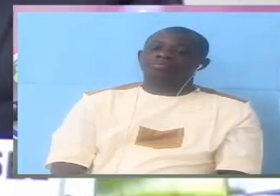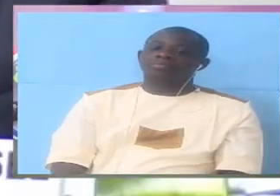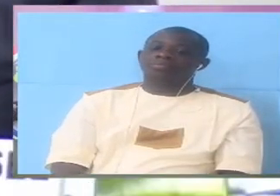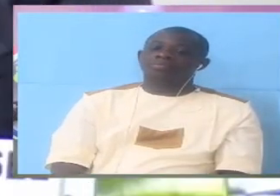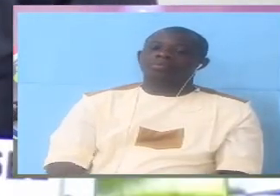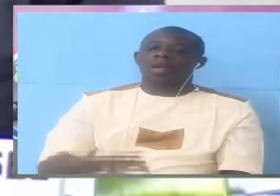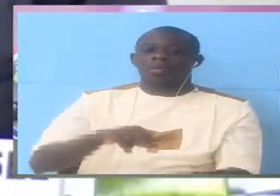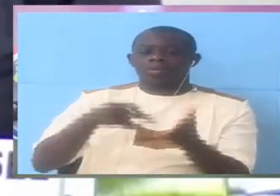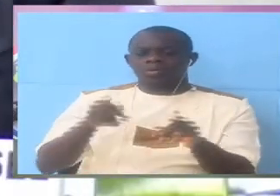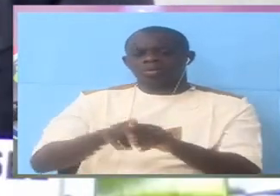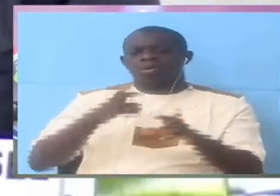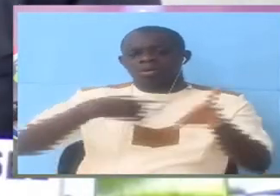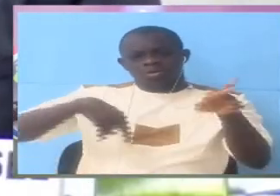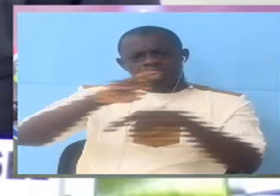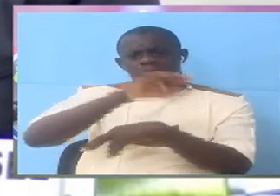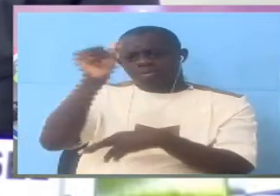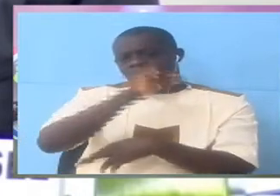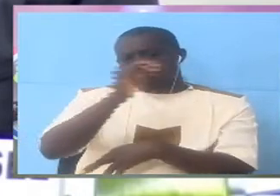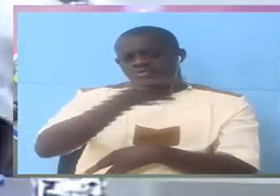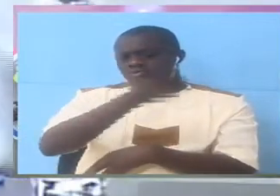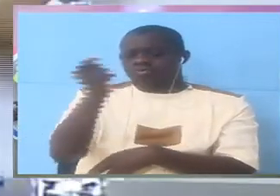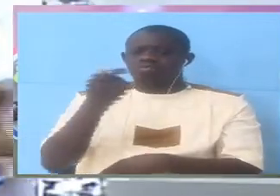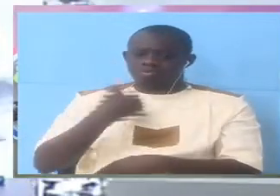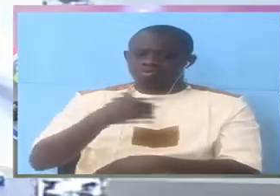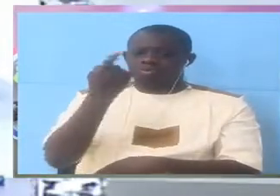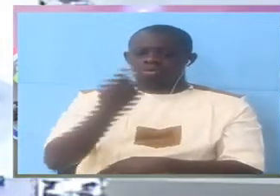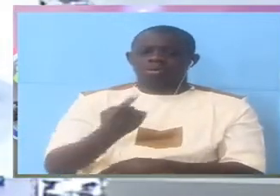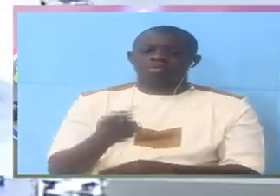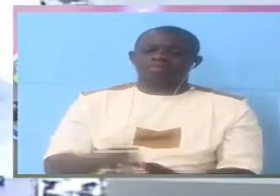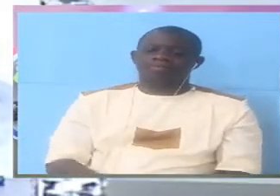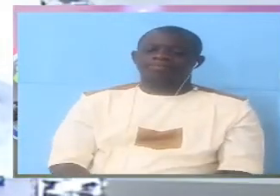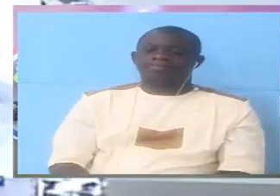say. I'll take making us bounce back.